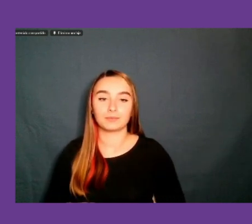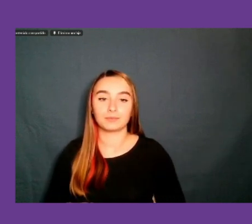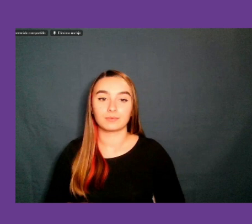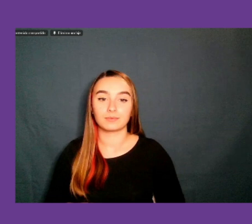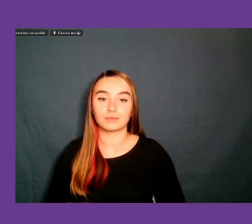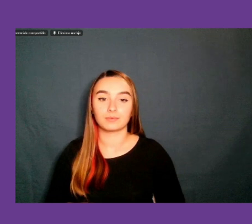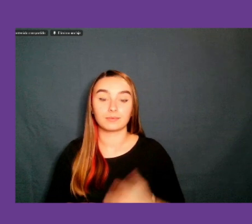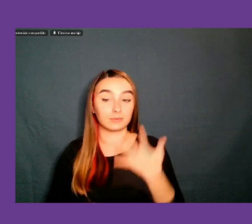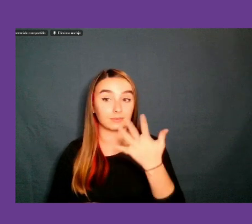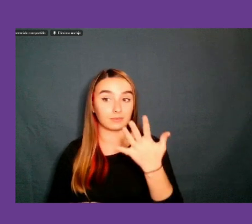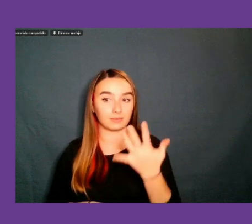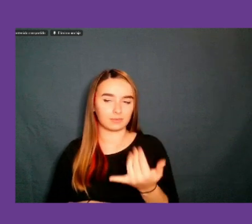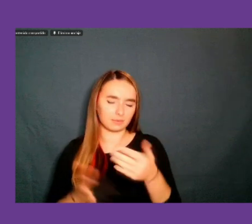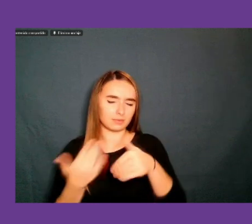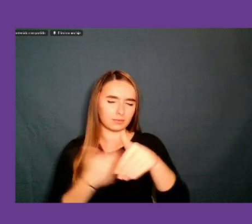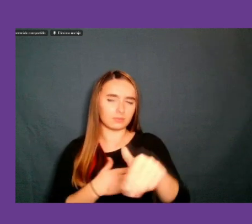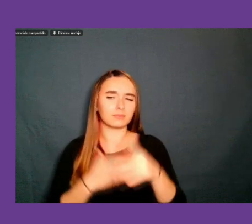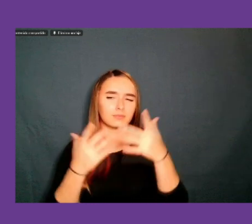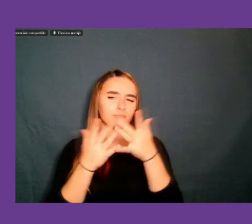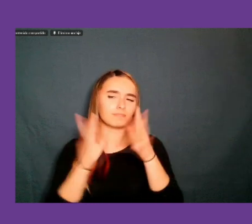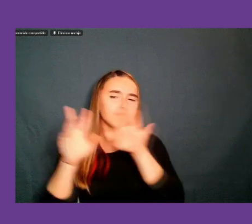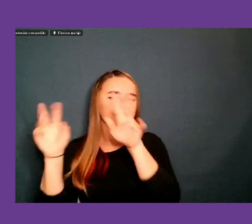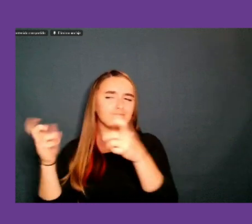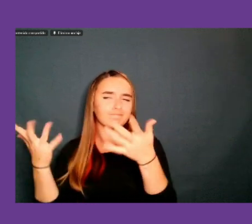will try to explain more what is it about.